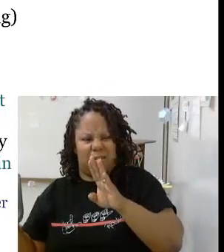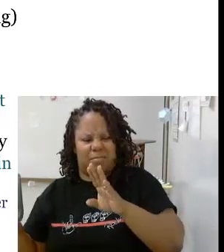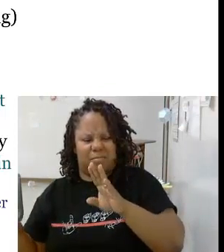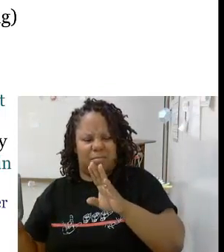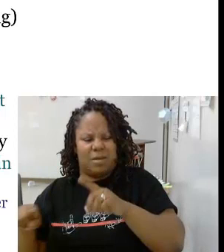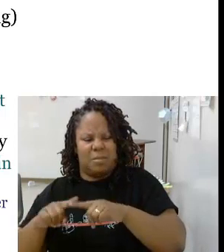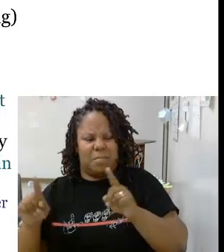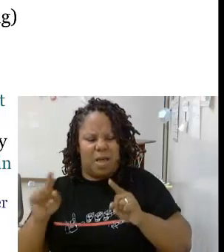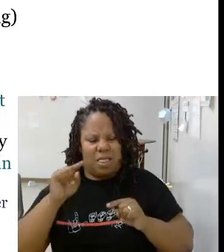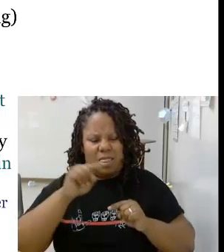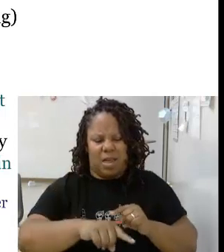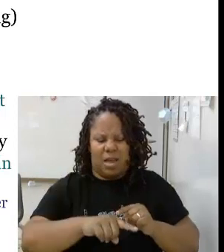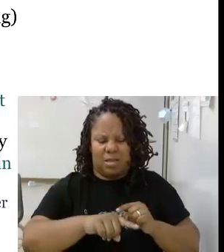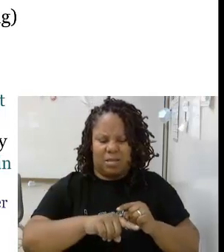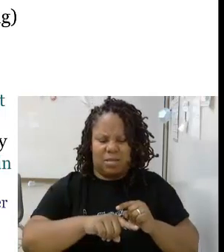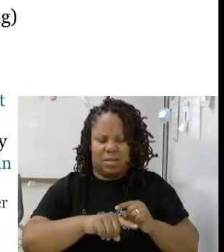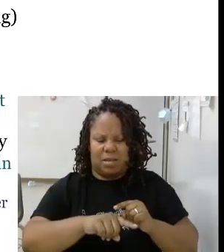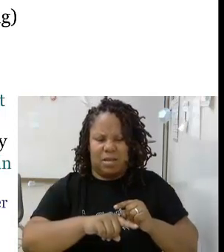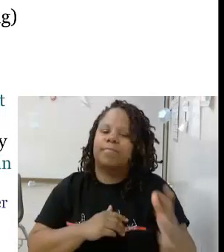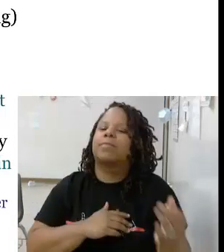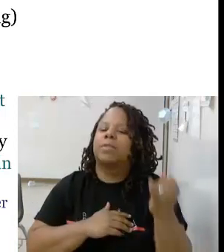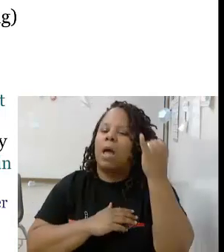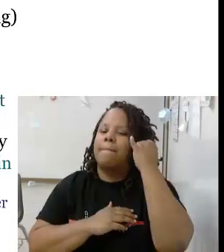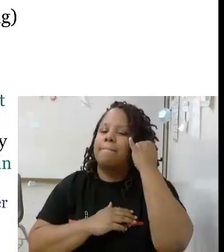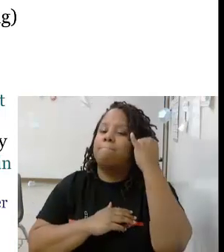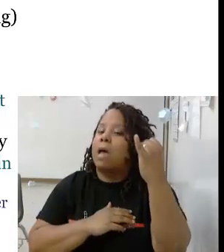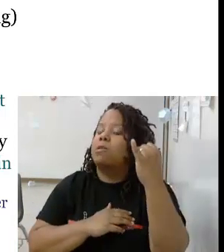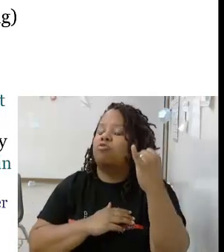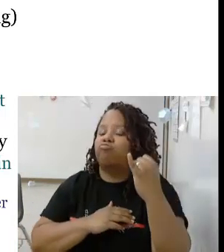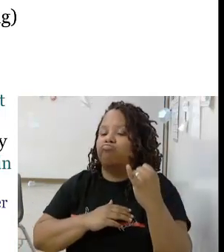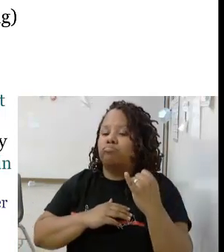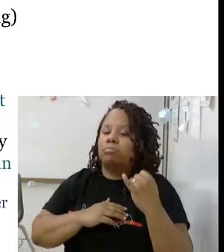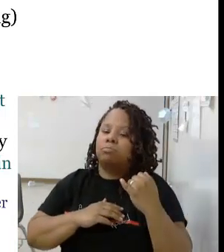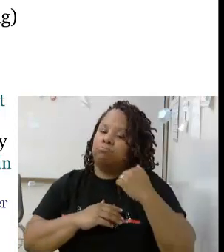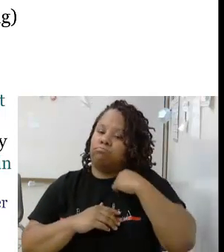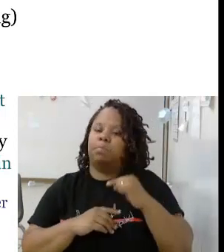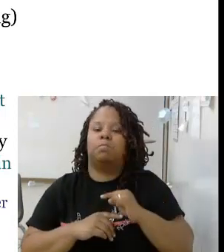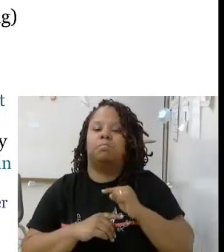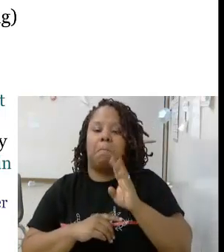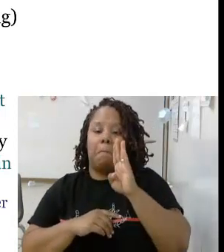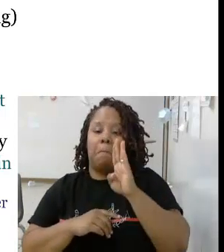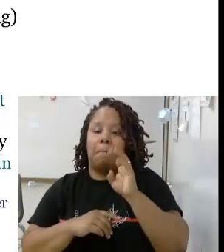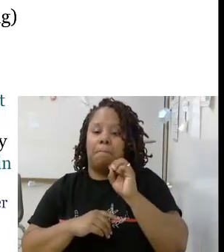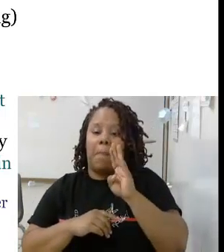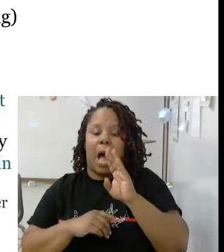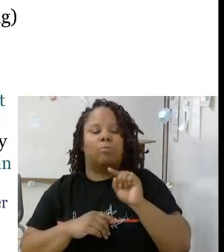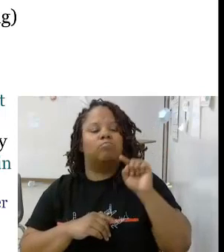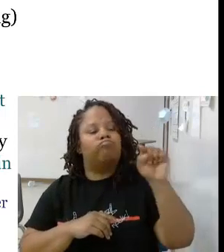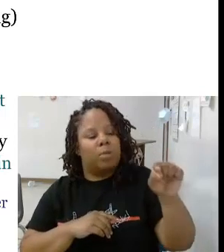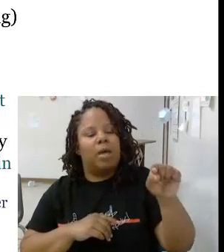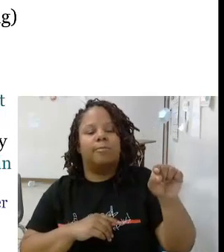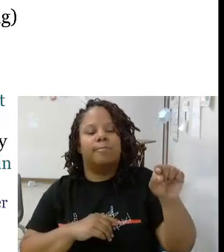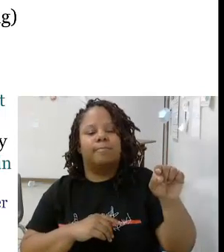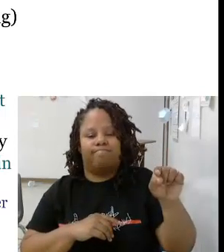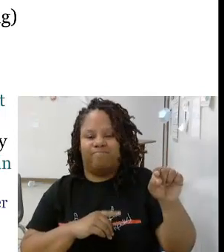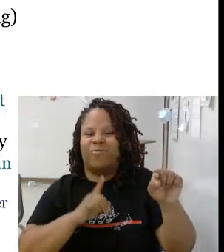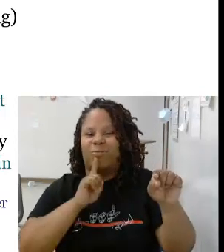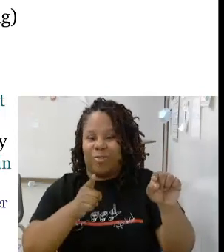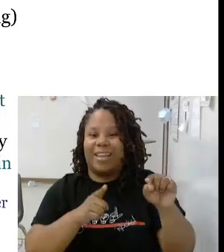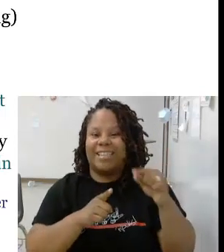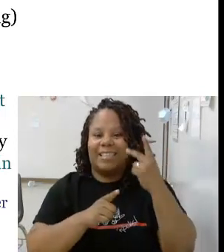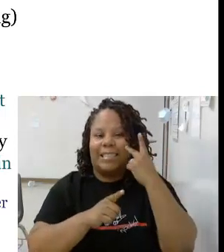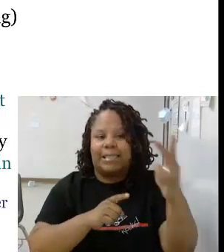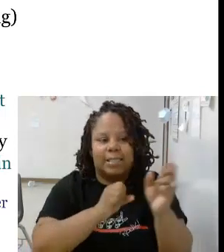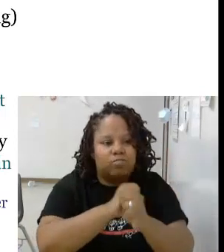though that's not your intent. Setting up your reference point that that person is actually standing there. A problem that I have a lot is I